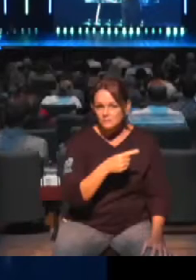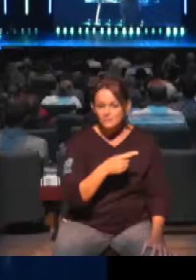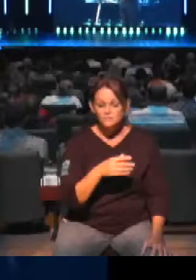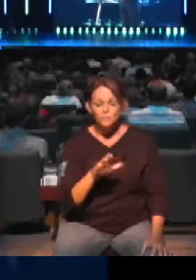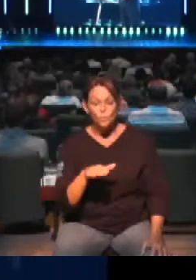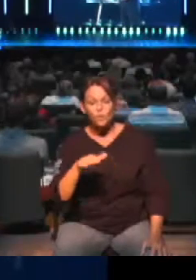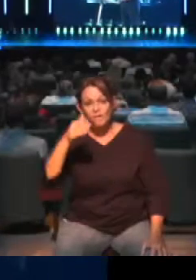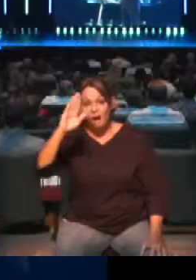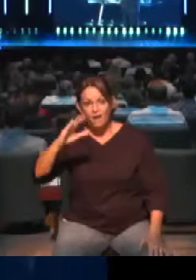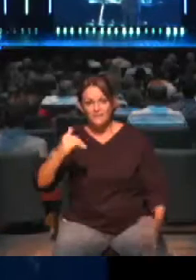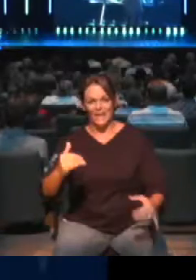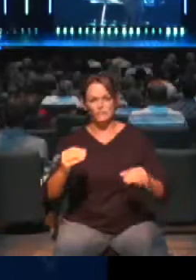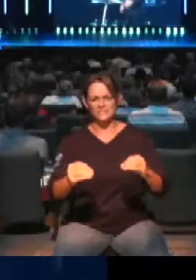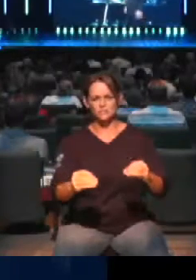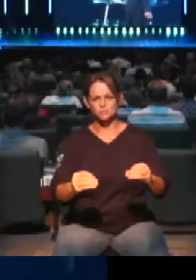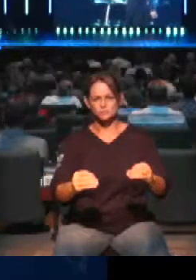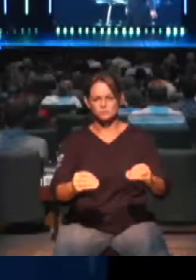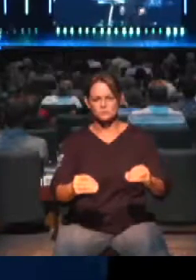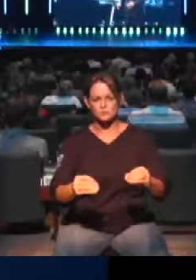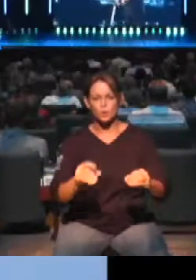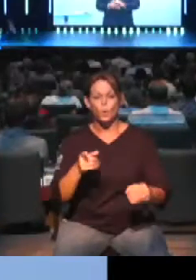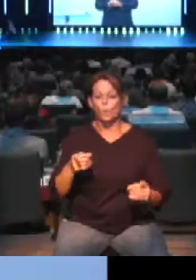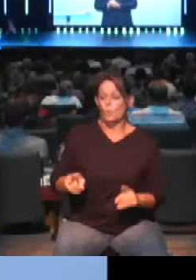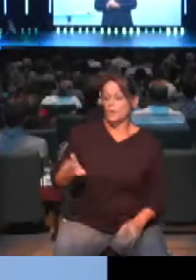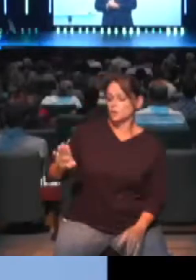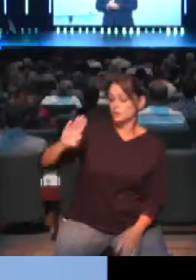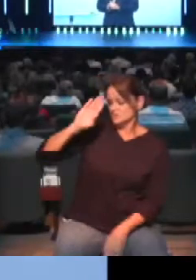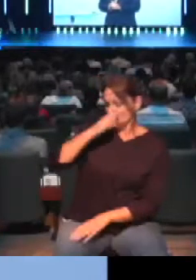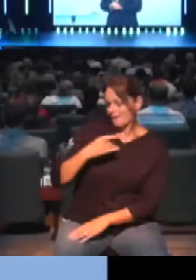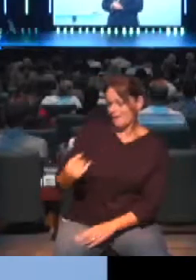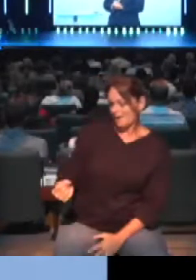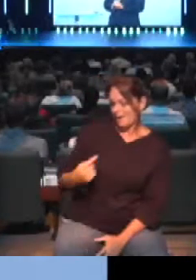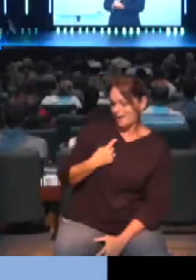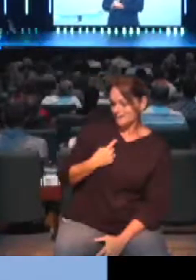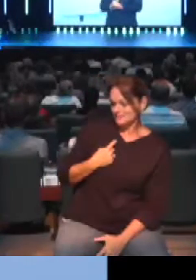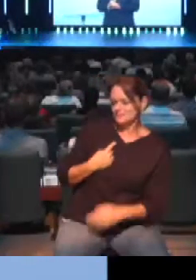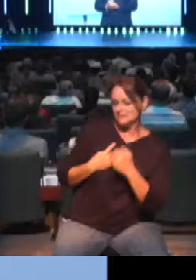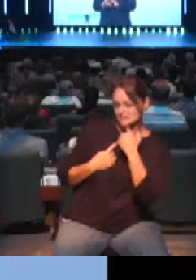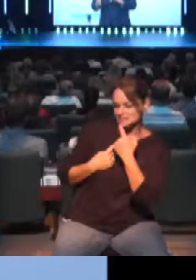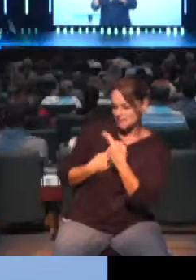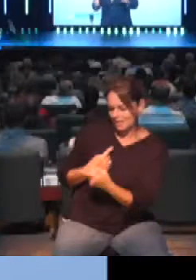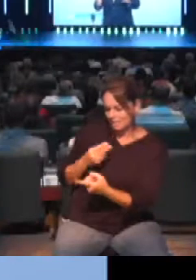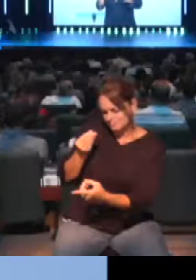one day. He's going to ask you this. Here's what you tell him. You say,